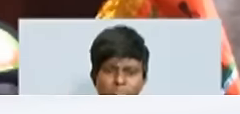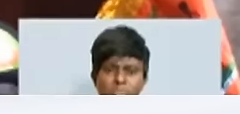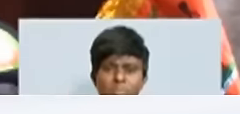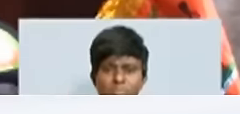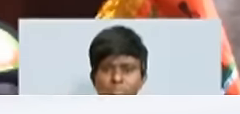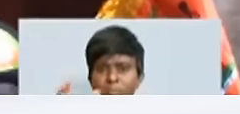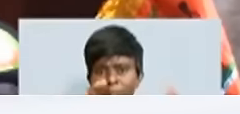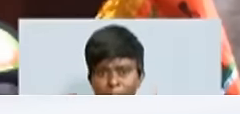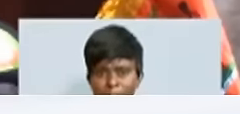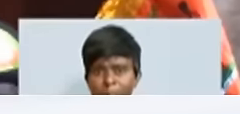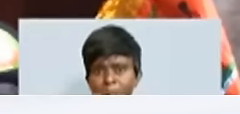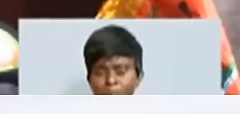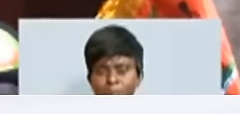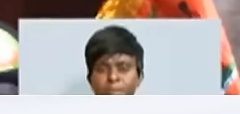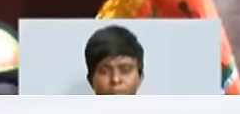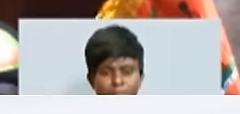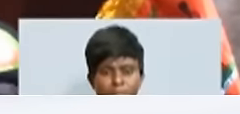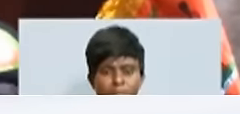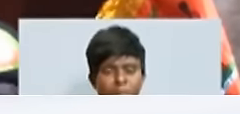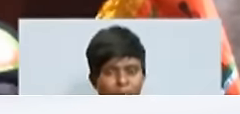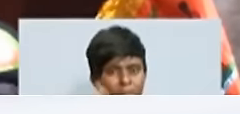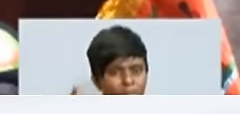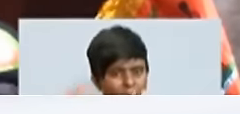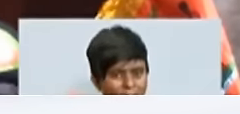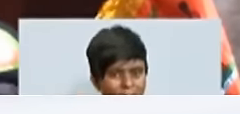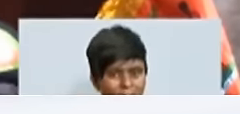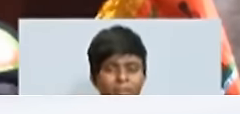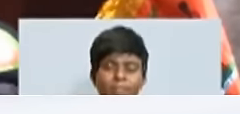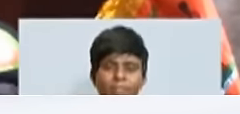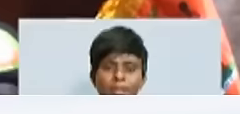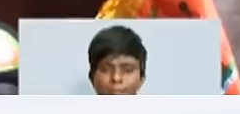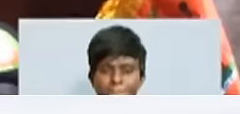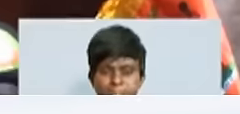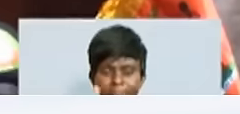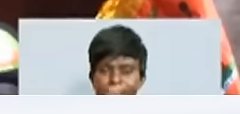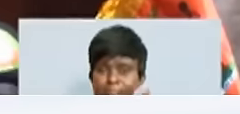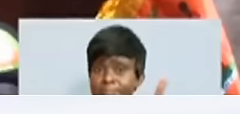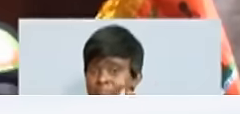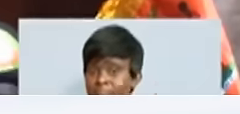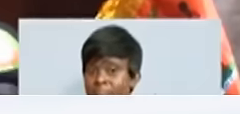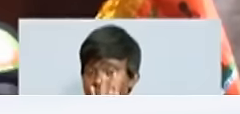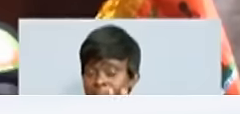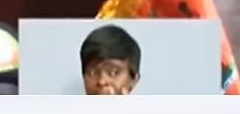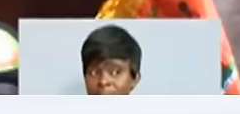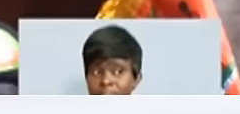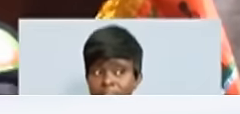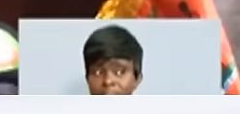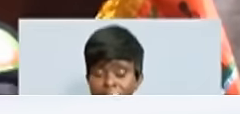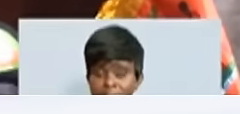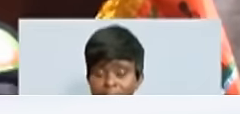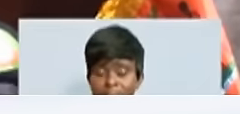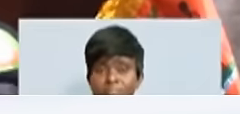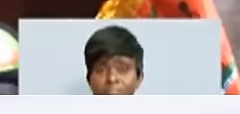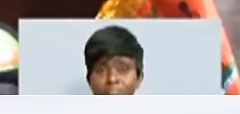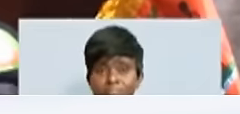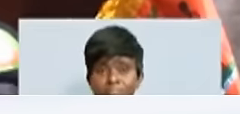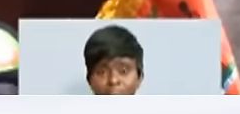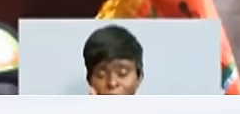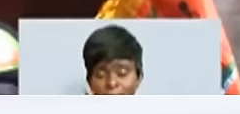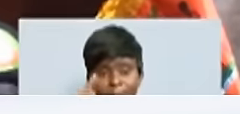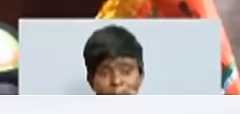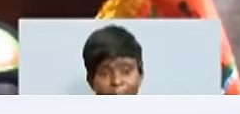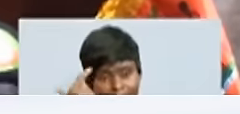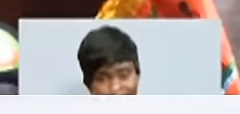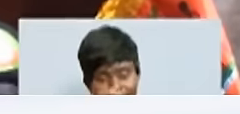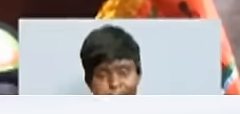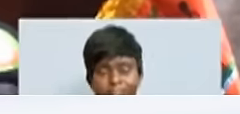in our communities. They don't have to wait. The laws are there, including bylaws, to effect